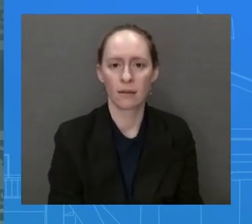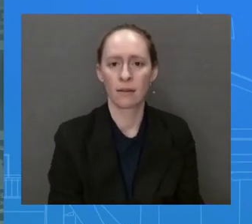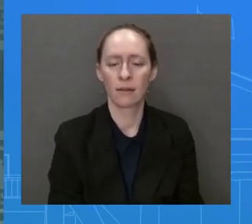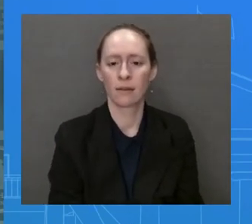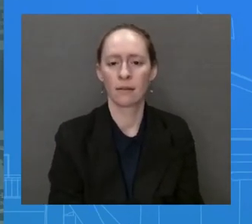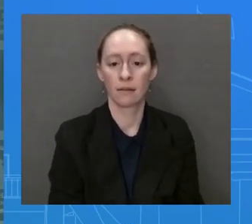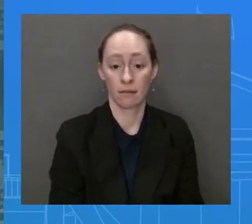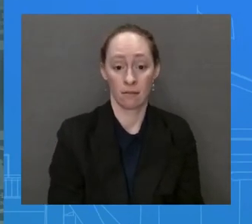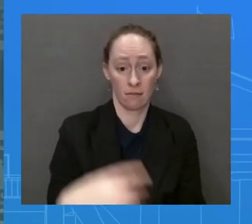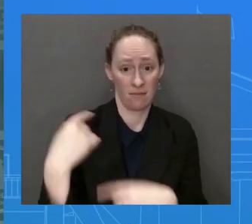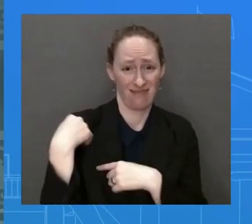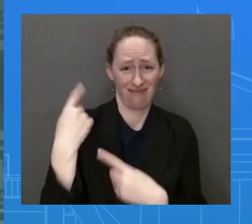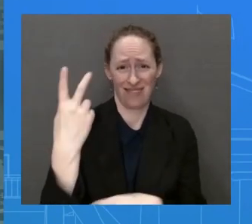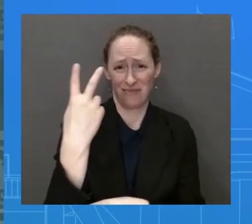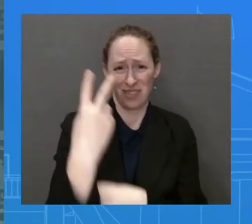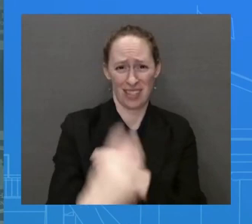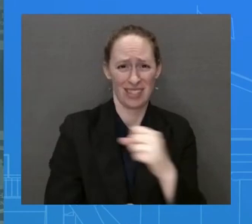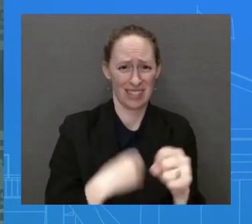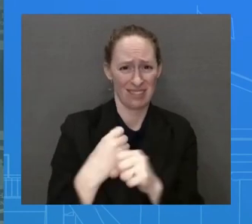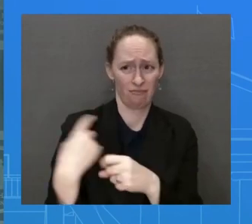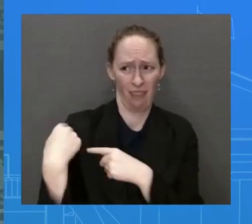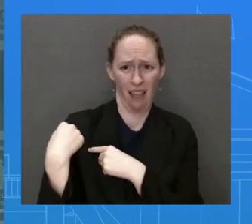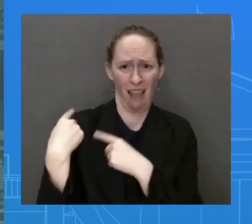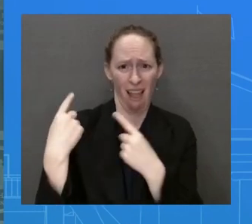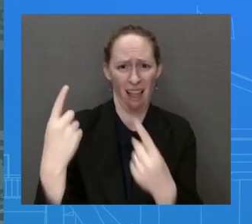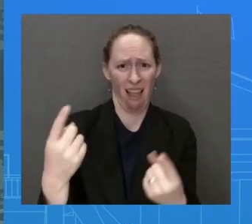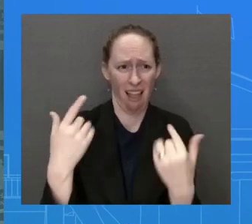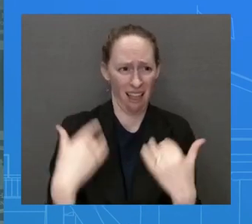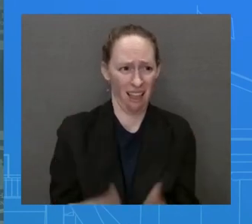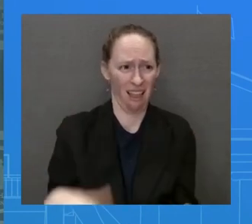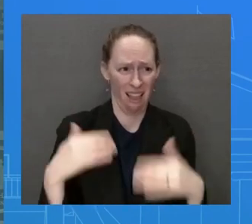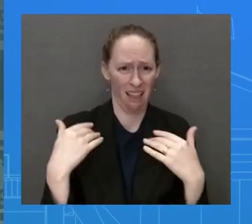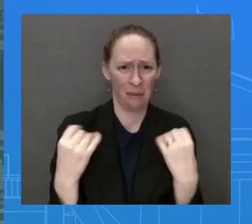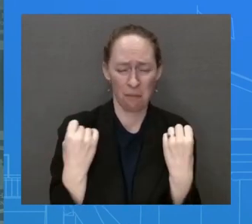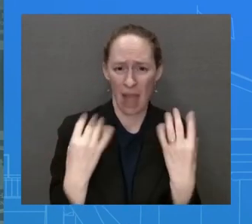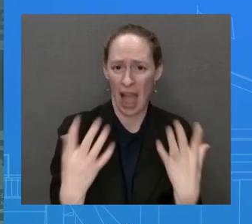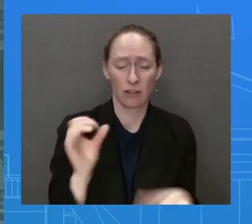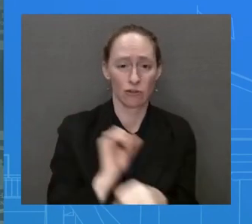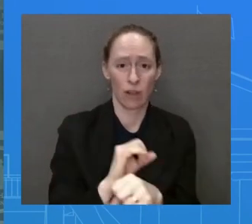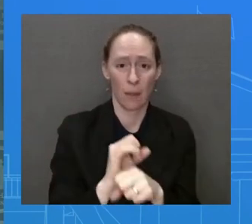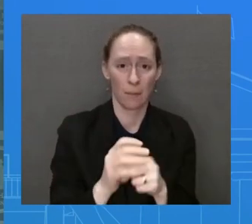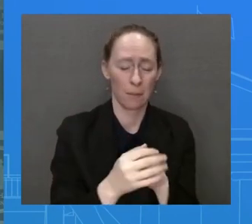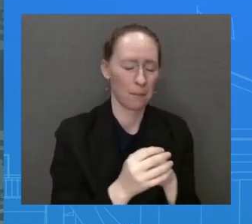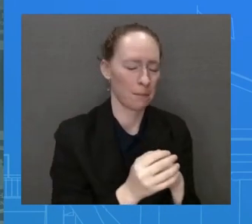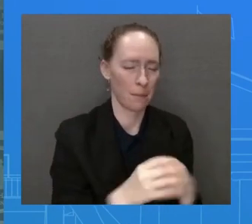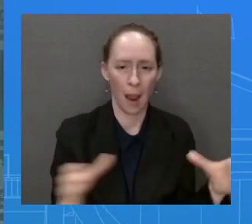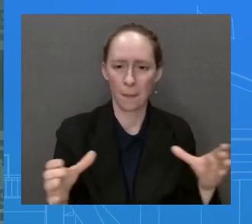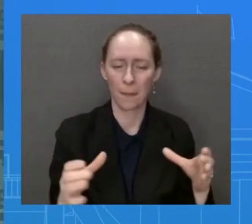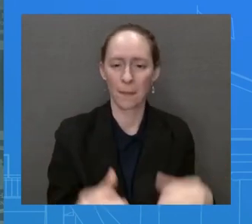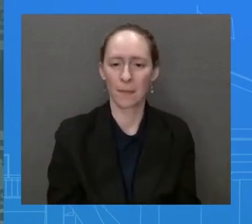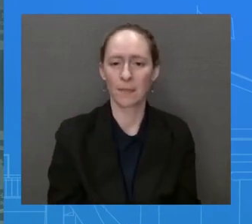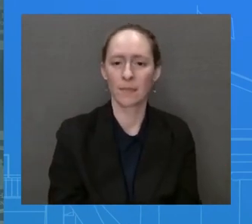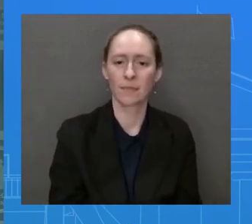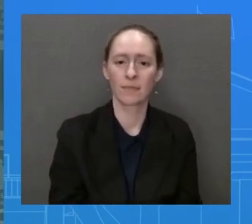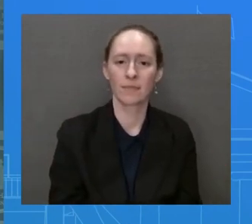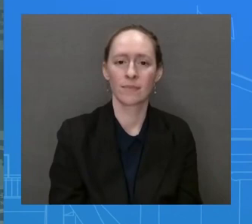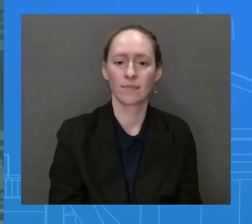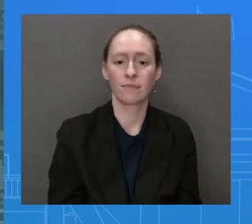about nearly 10.5 million jobs created. Manufacturing and small businesses are on the rise, and we are seeing